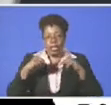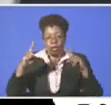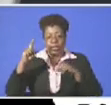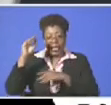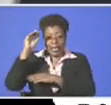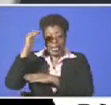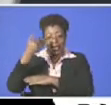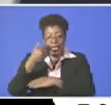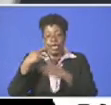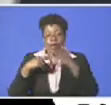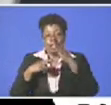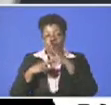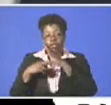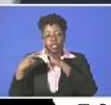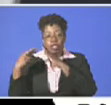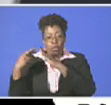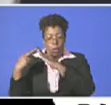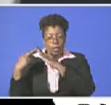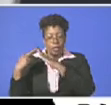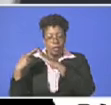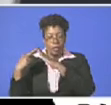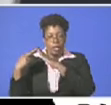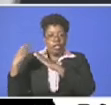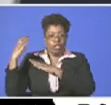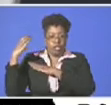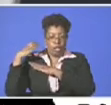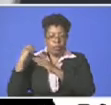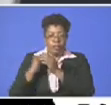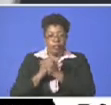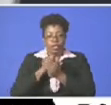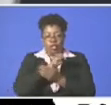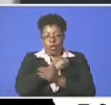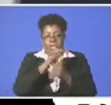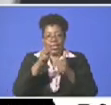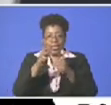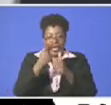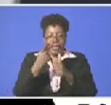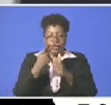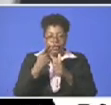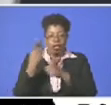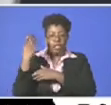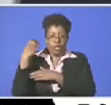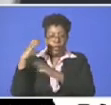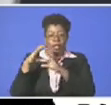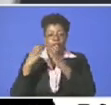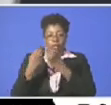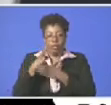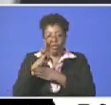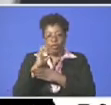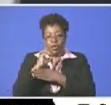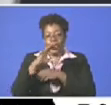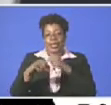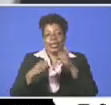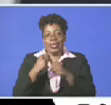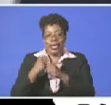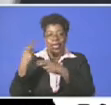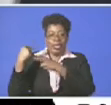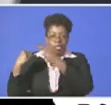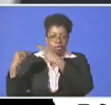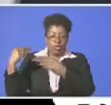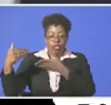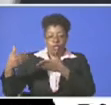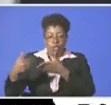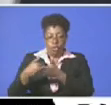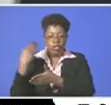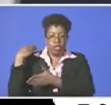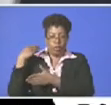Stewart, as the resort company's executive chairman. Stewart becomes just the second chairman in the company's 40-year history. The new executive